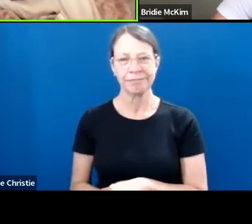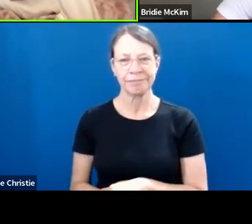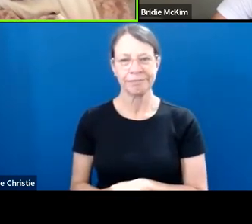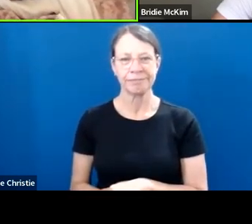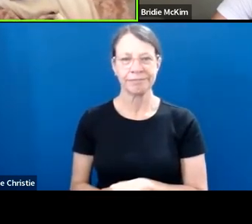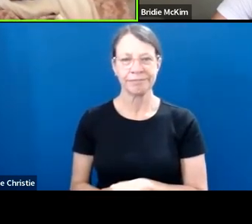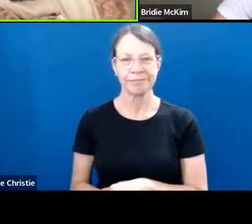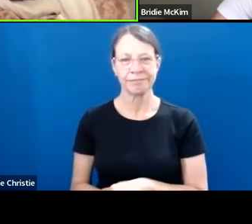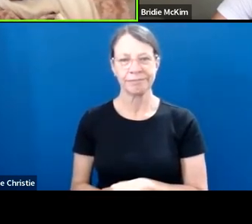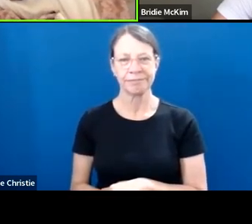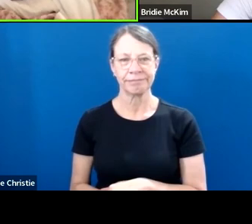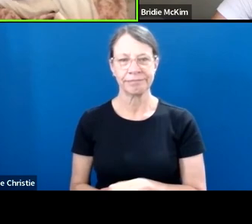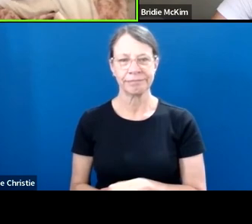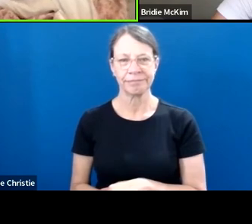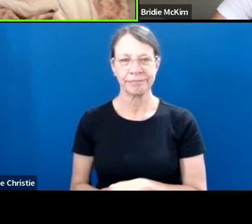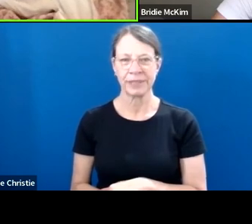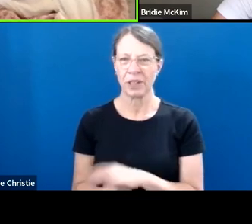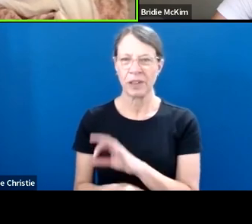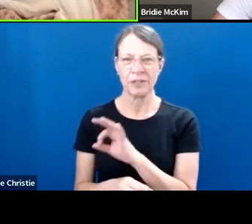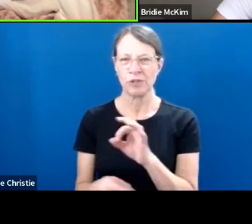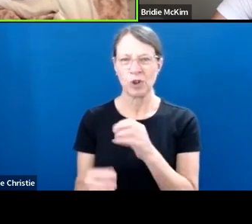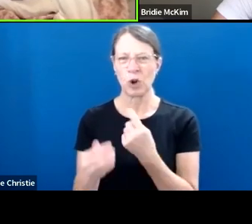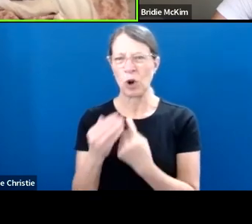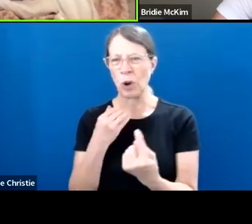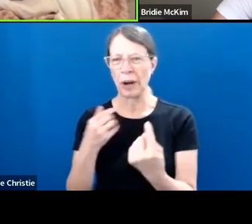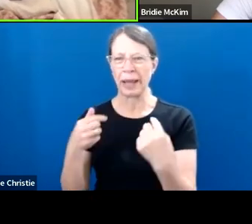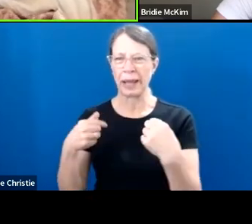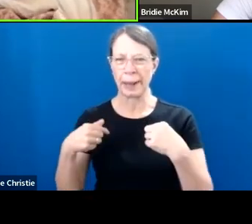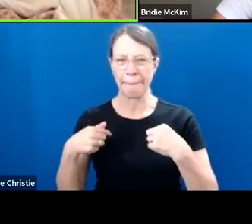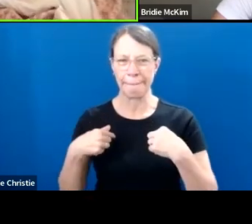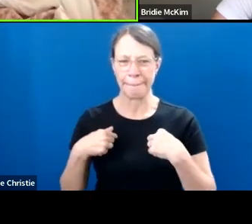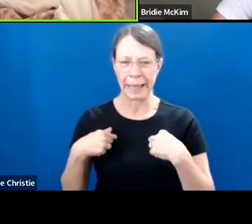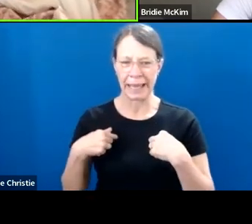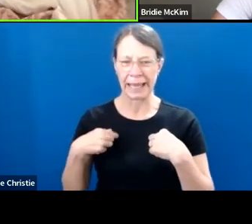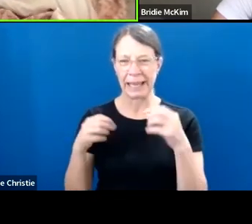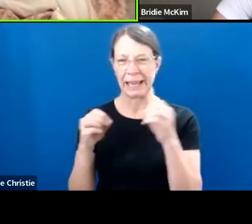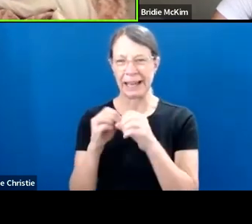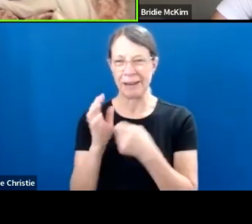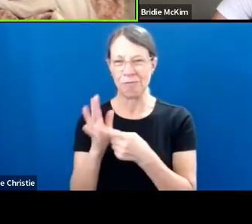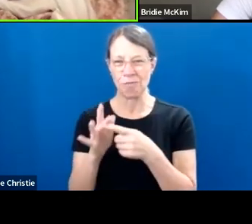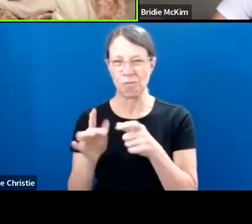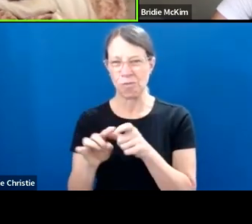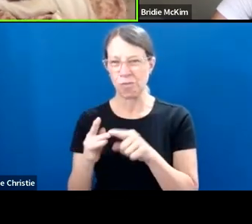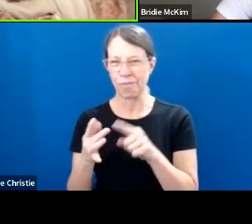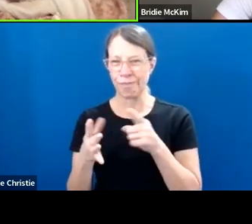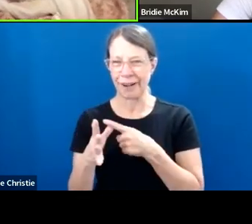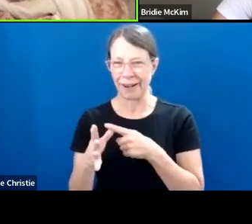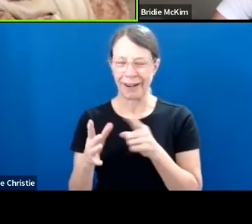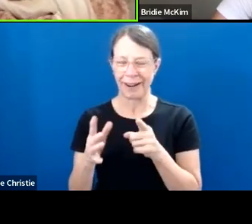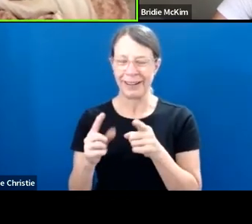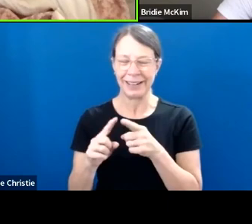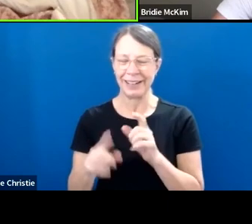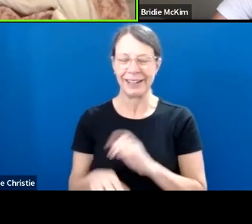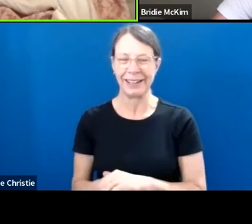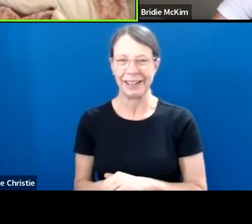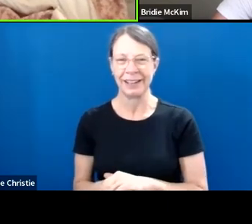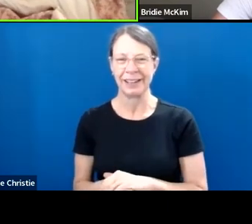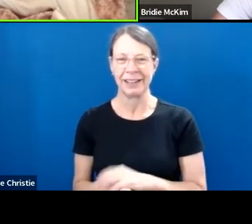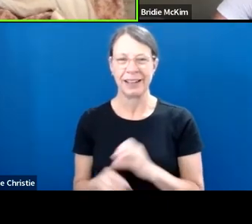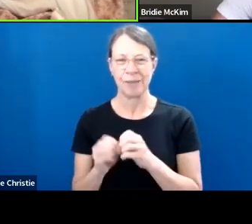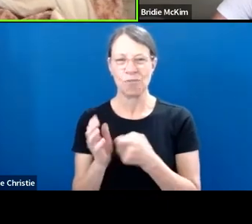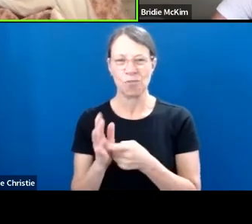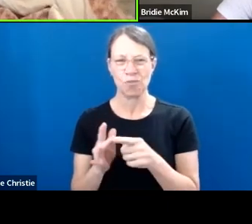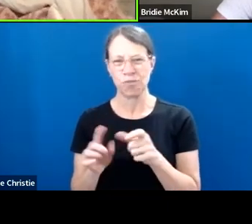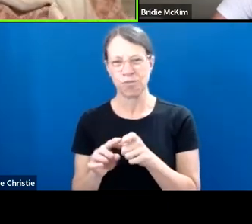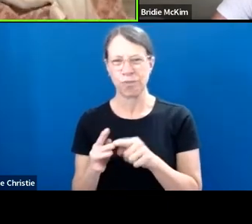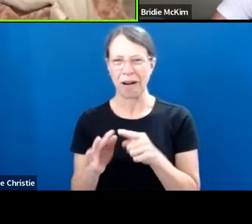there's more than just me and Bridie who are doing, you know, things in